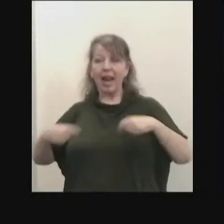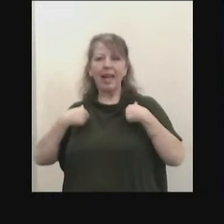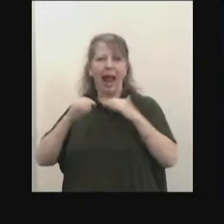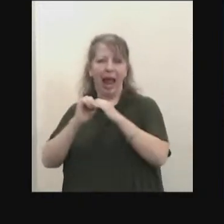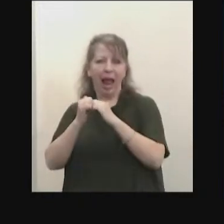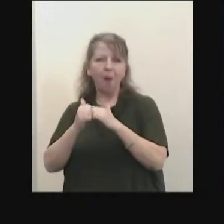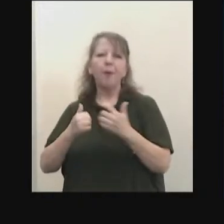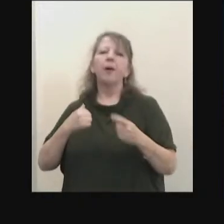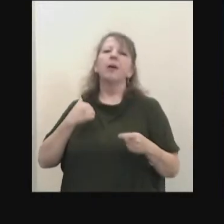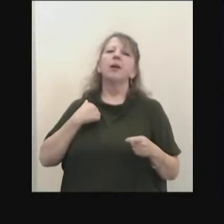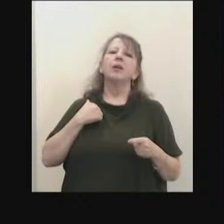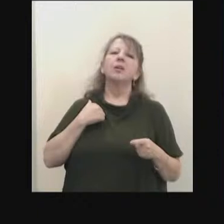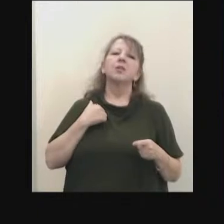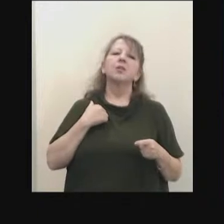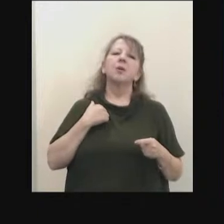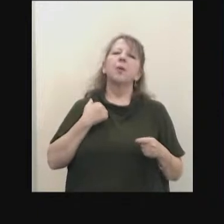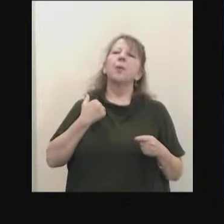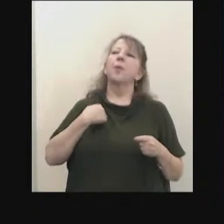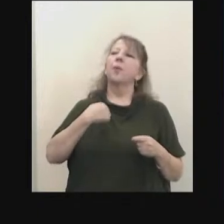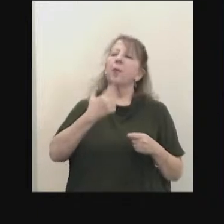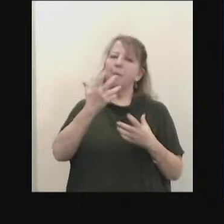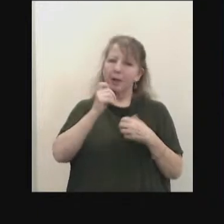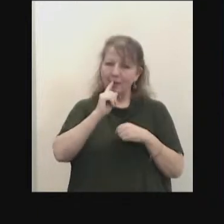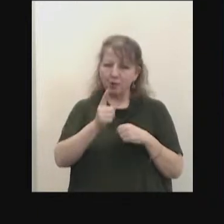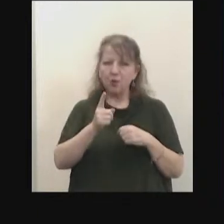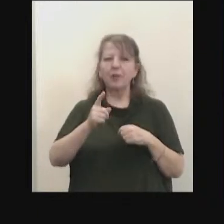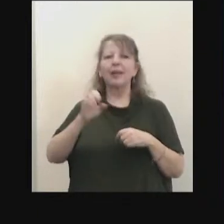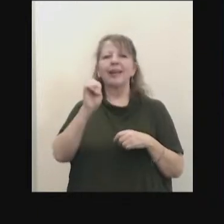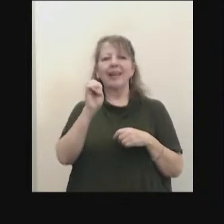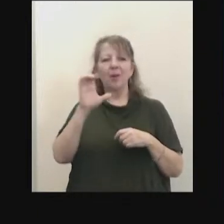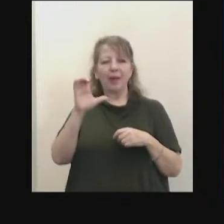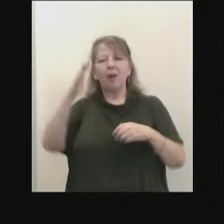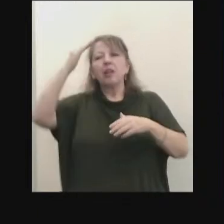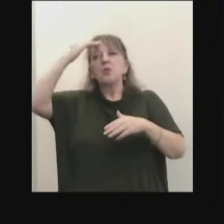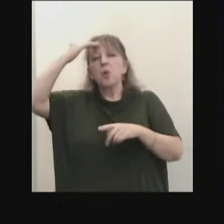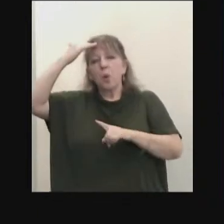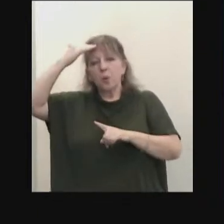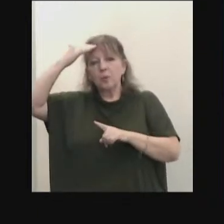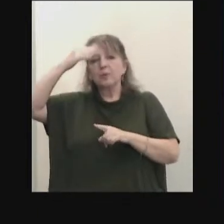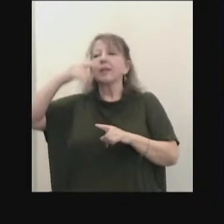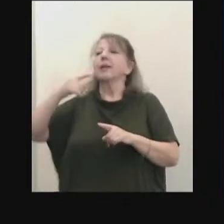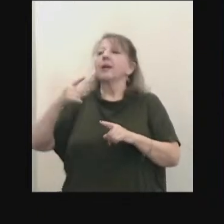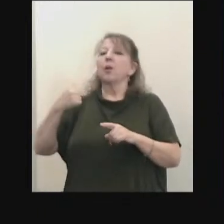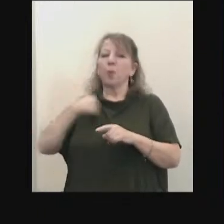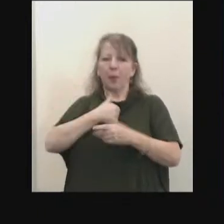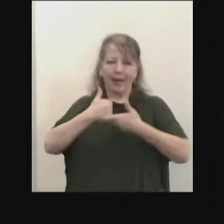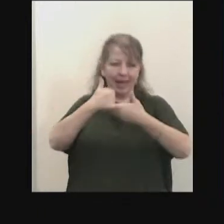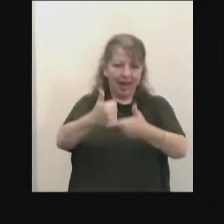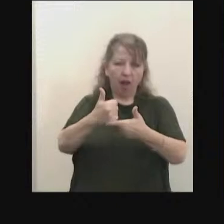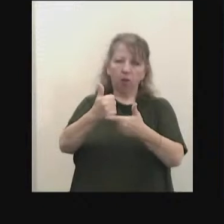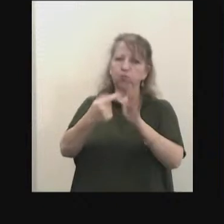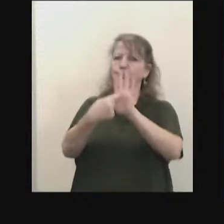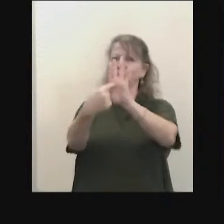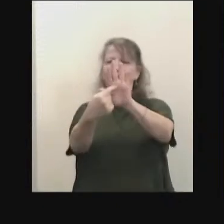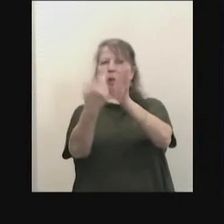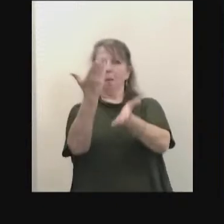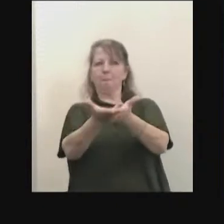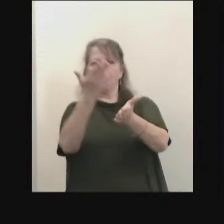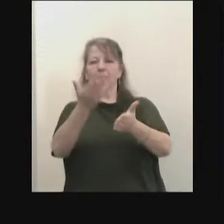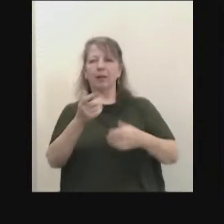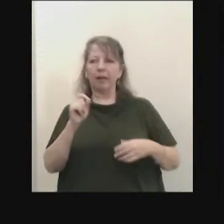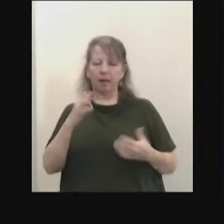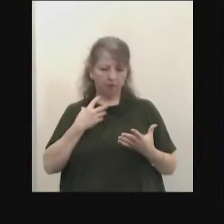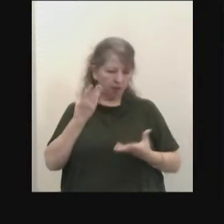we want to make sure that Erie County residents know that we can help them with that. If they can't seem to find